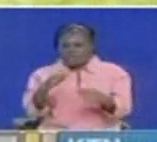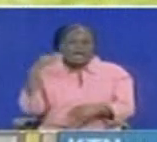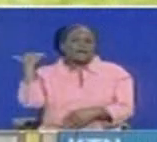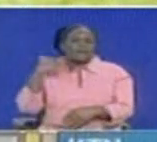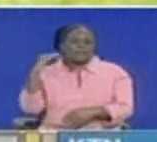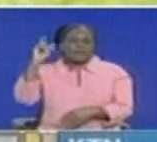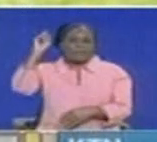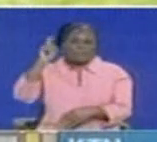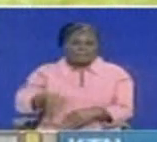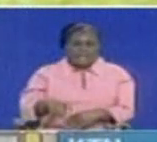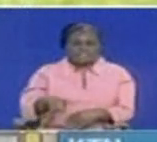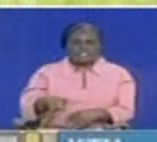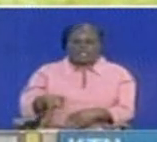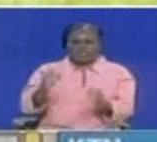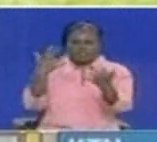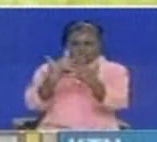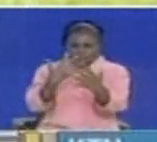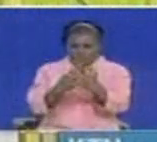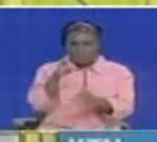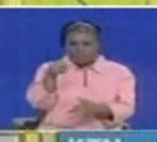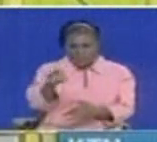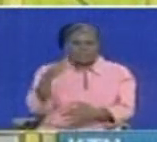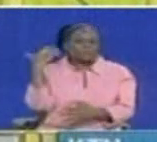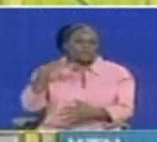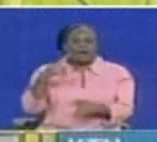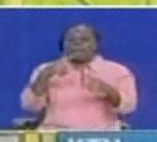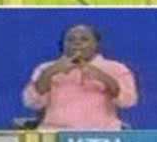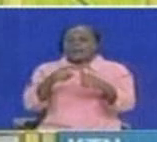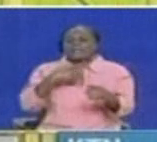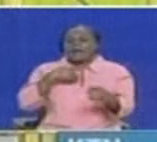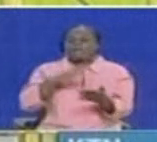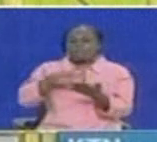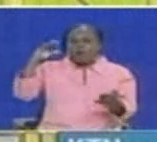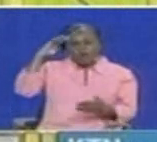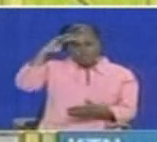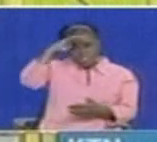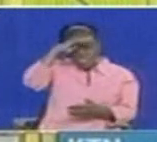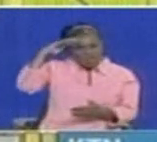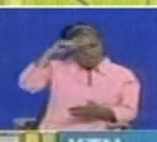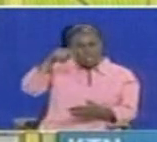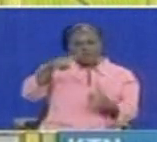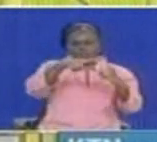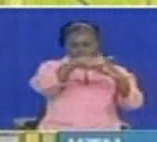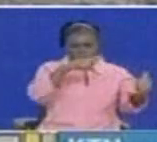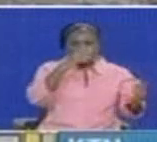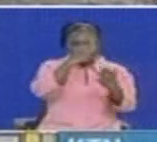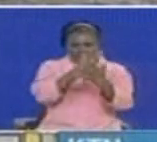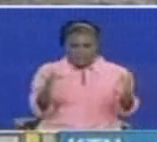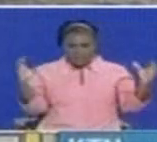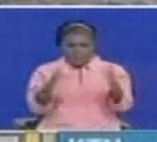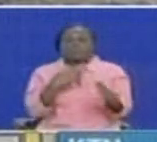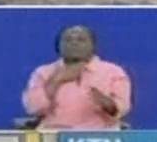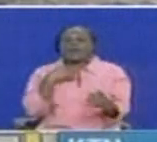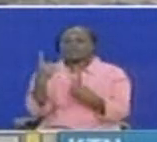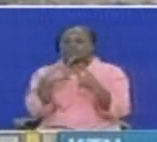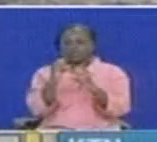you have to deal with that person like a criminal. But there is one more theory about the horror killings. Some of the residents who declined to